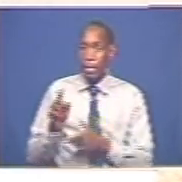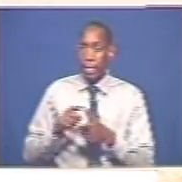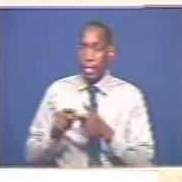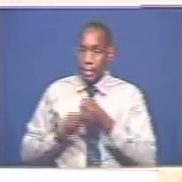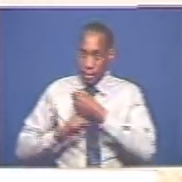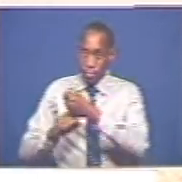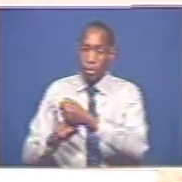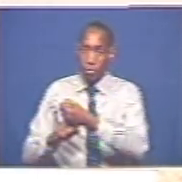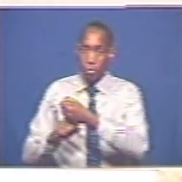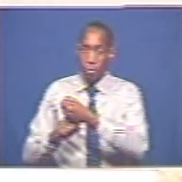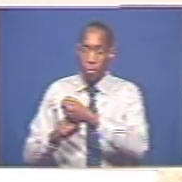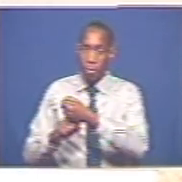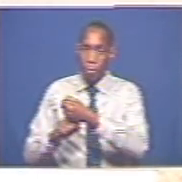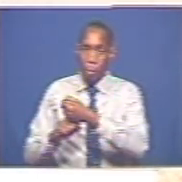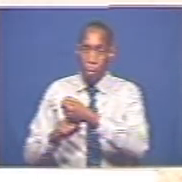them.